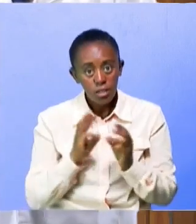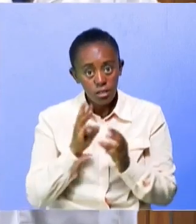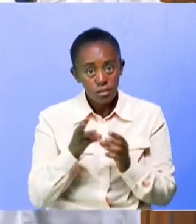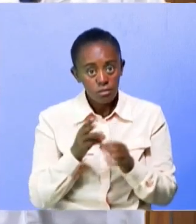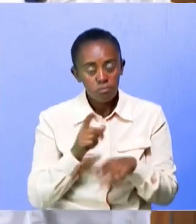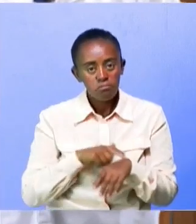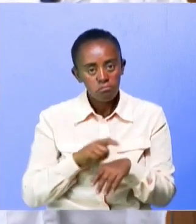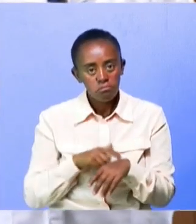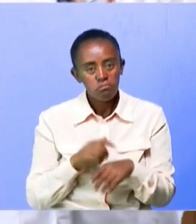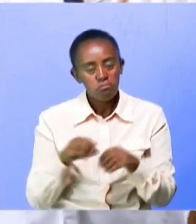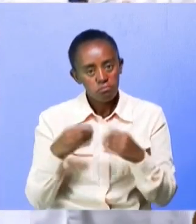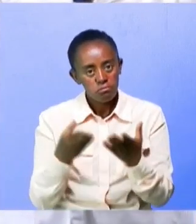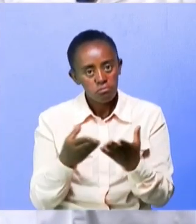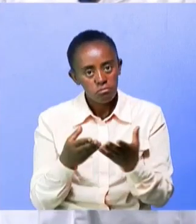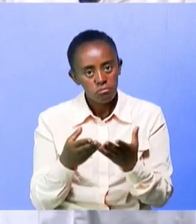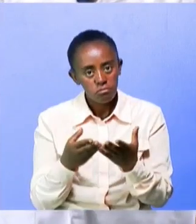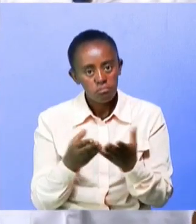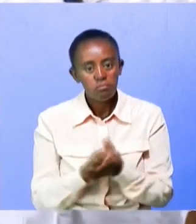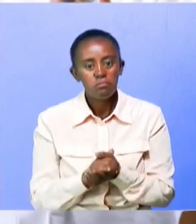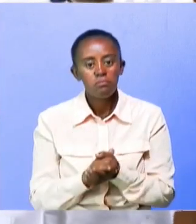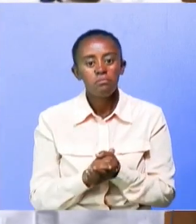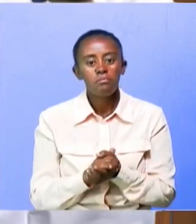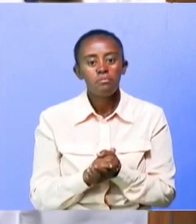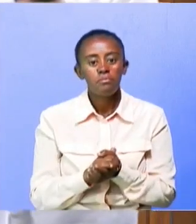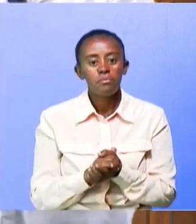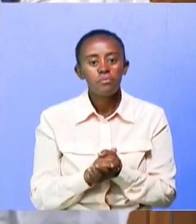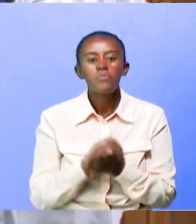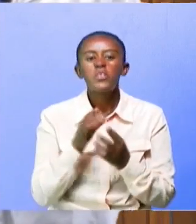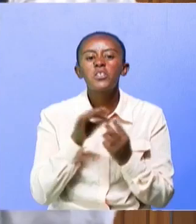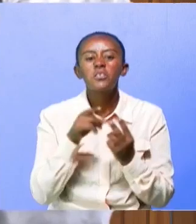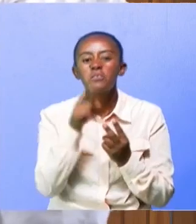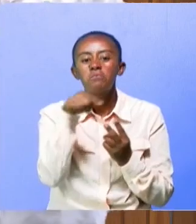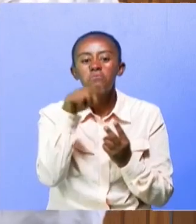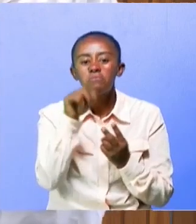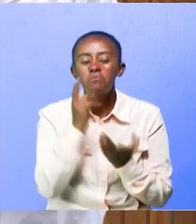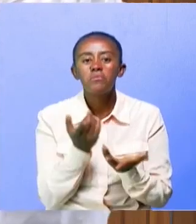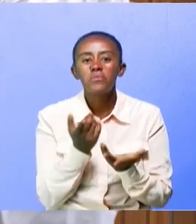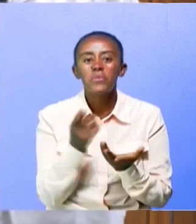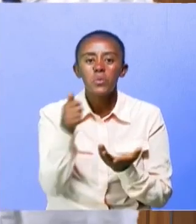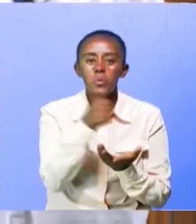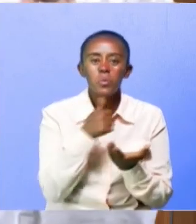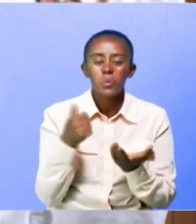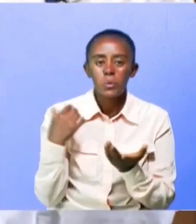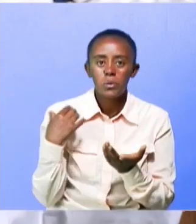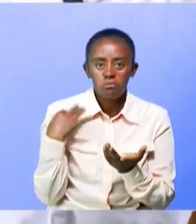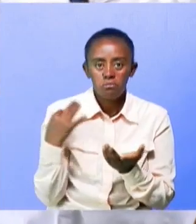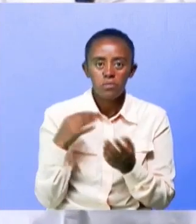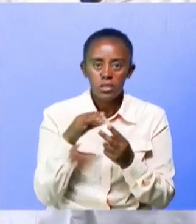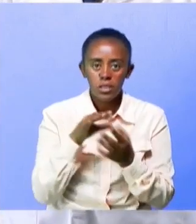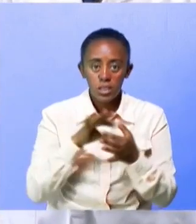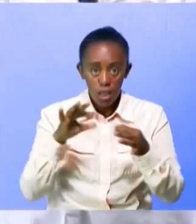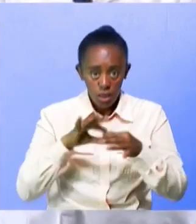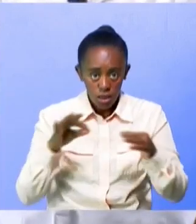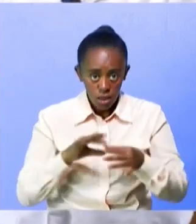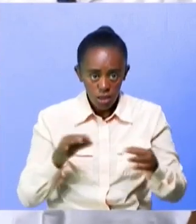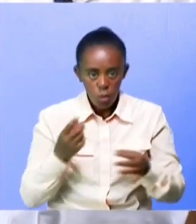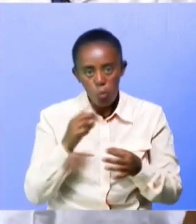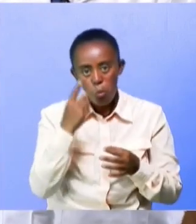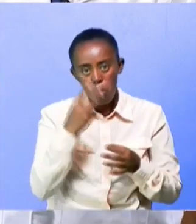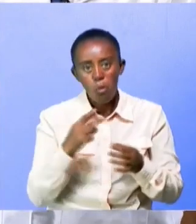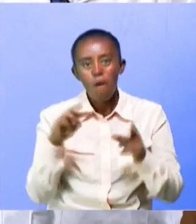mine. Who's going to give us some of his own sentences, one of the word or the